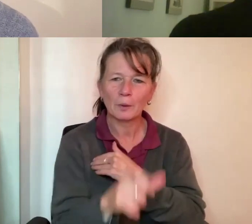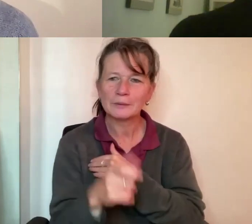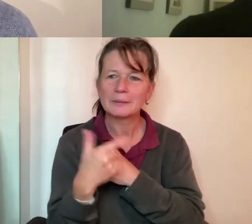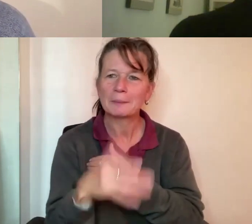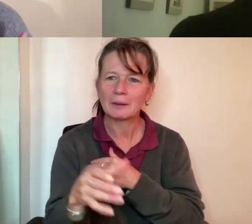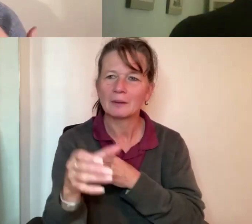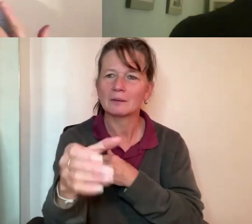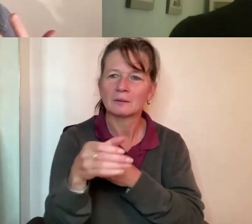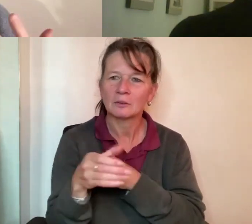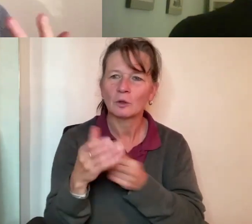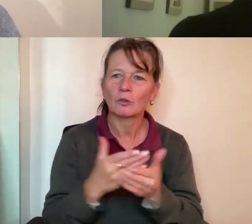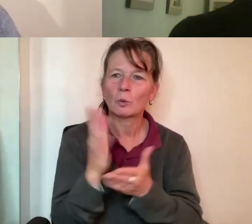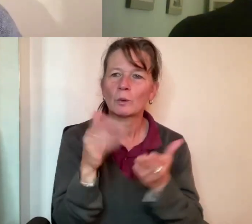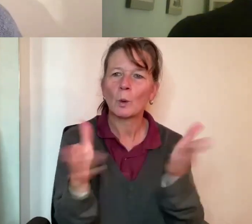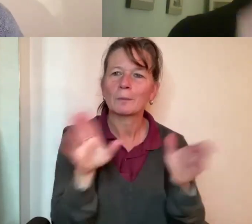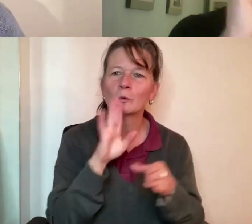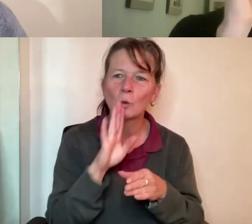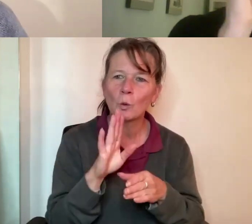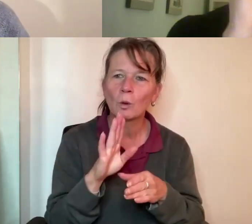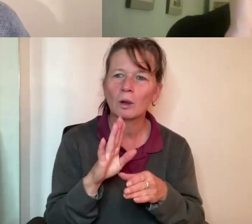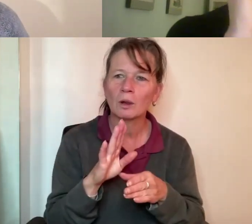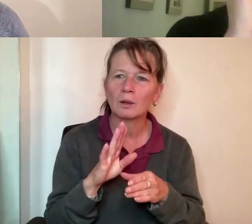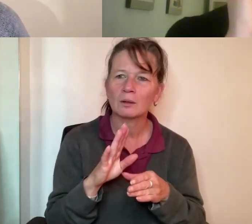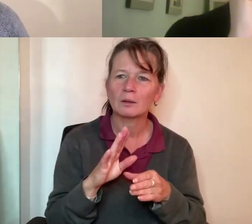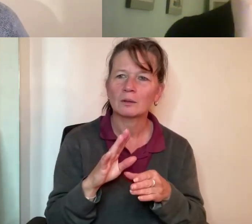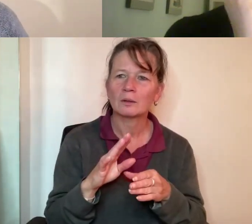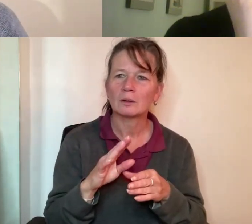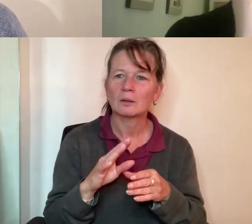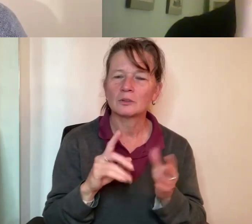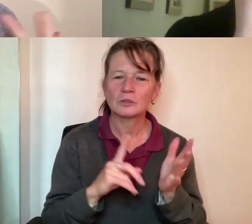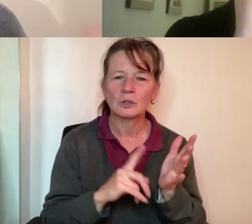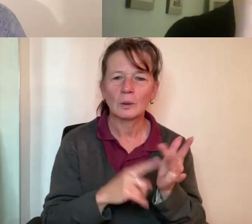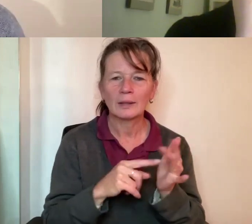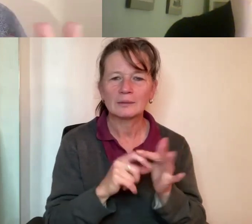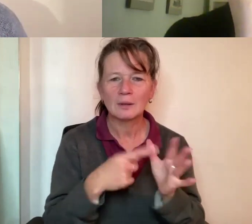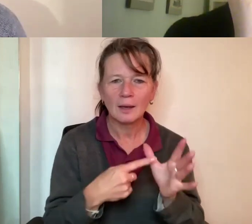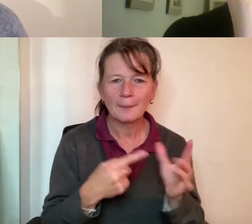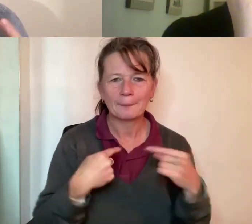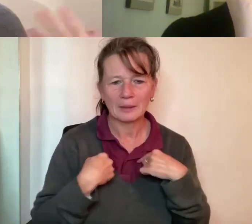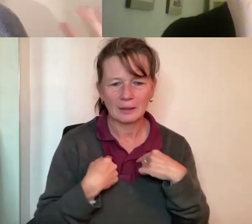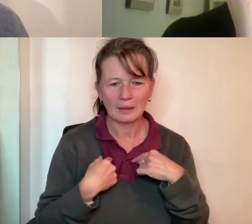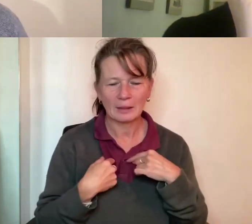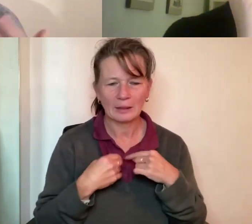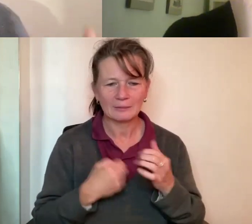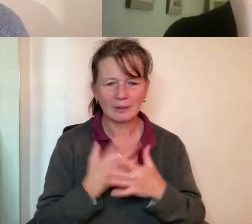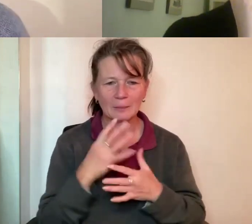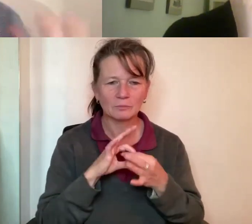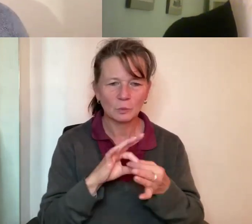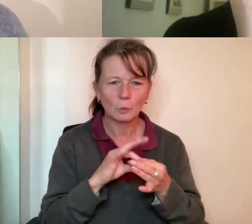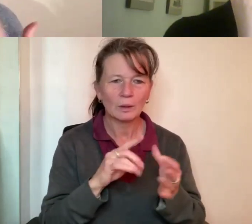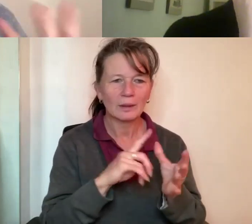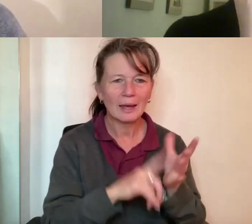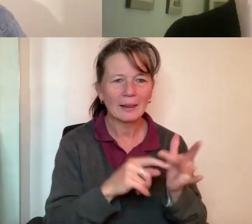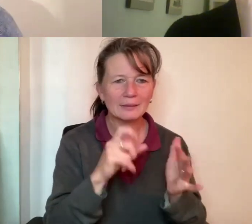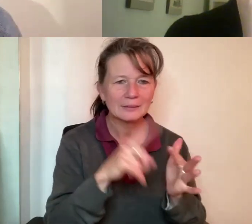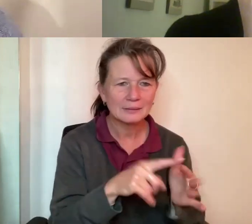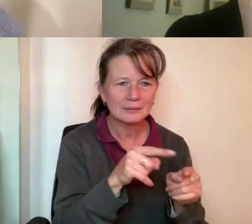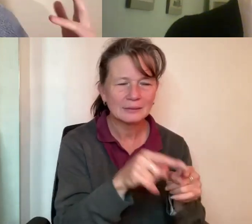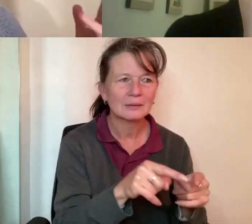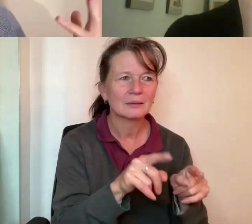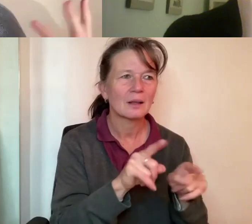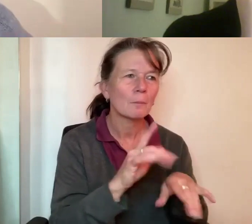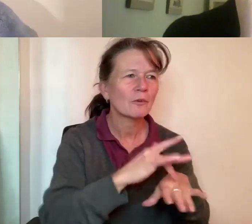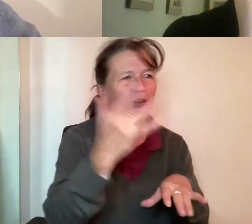call. So Linda and I developed a relationship with kind of Alice, and that included some kind of